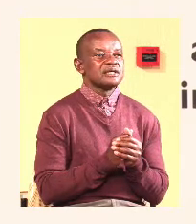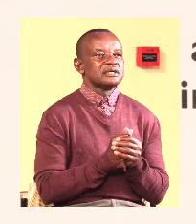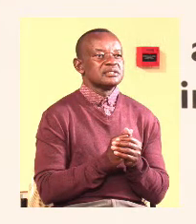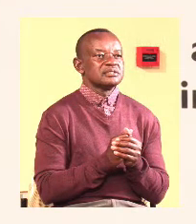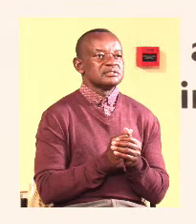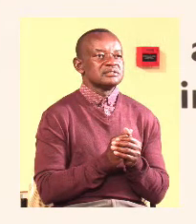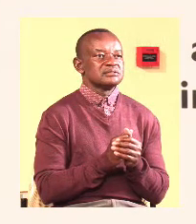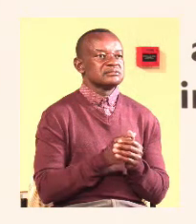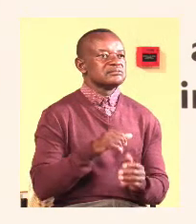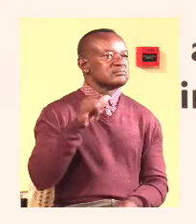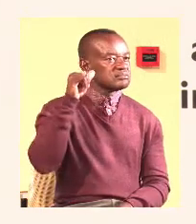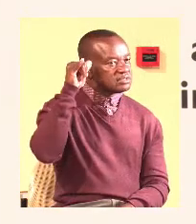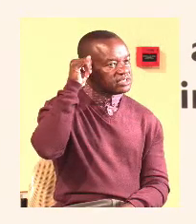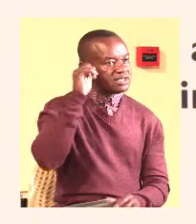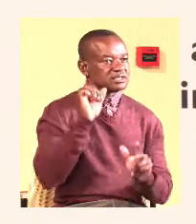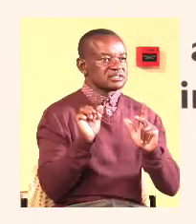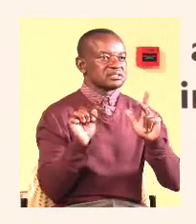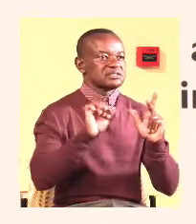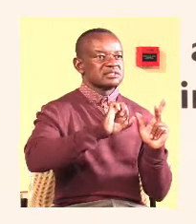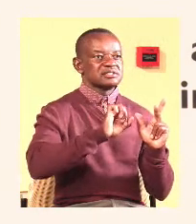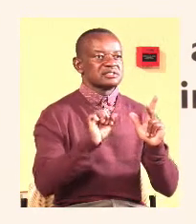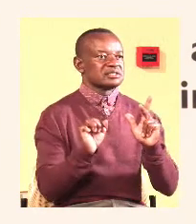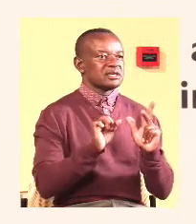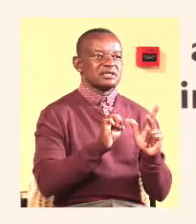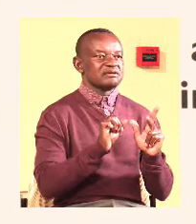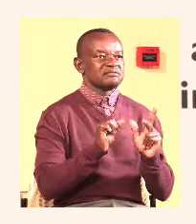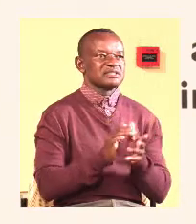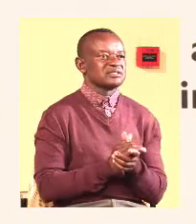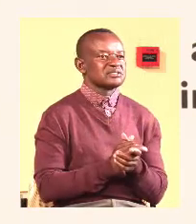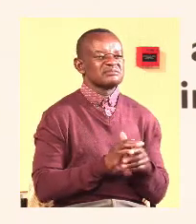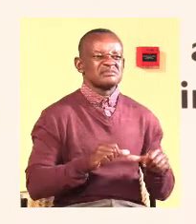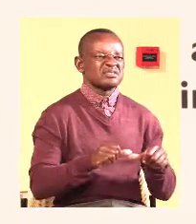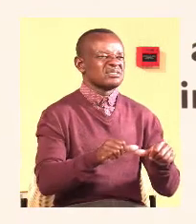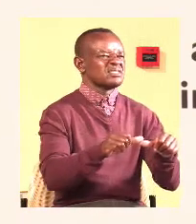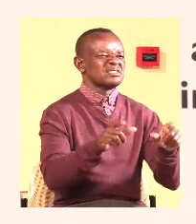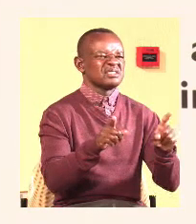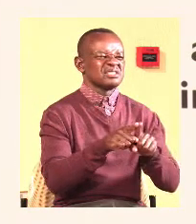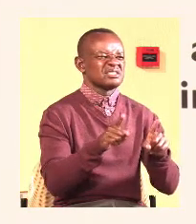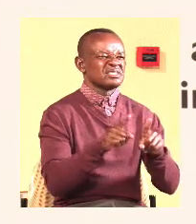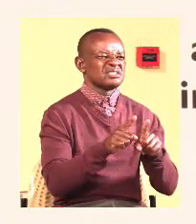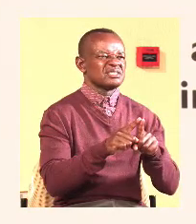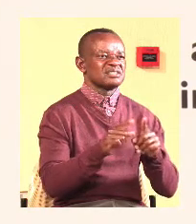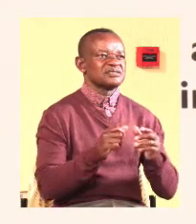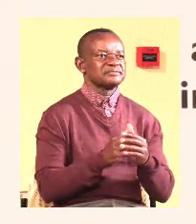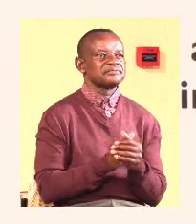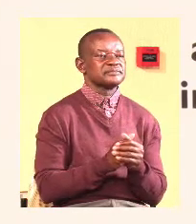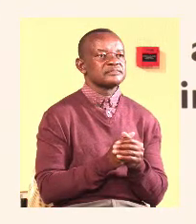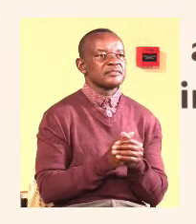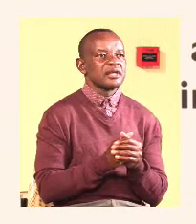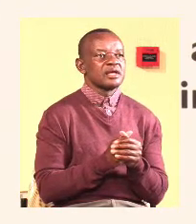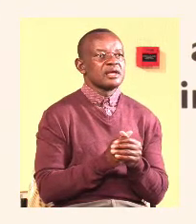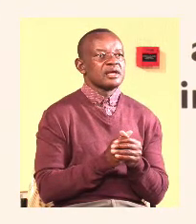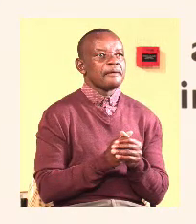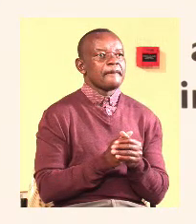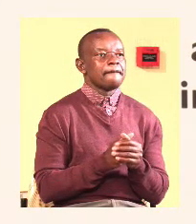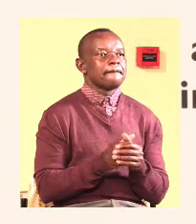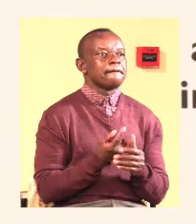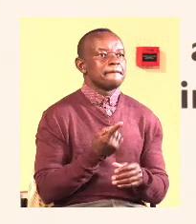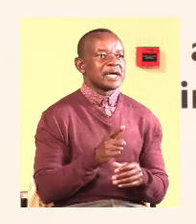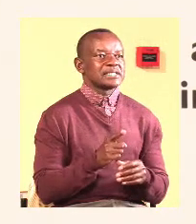go to a taxi rank and wait for customers no longer. You have to make arrangements, but what we can say is only to advise